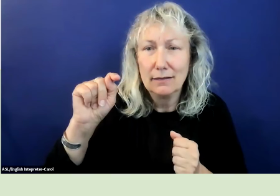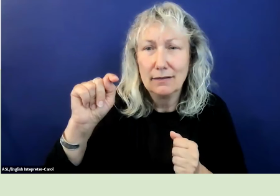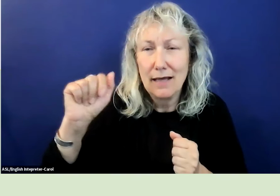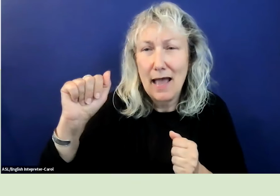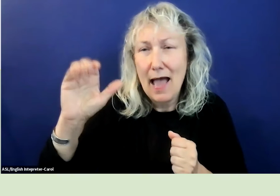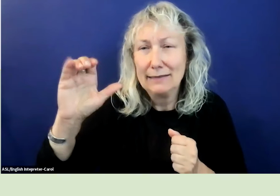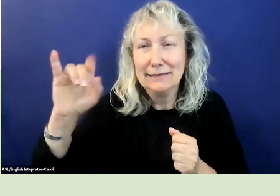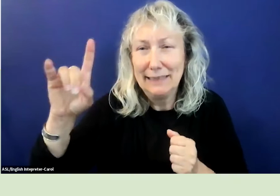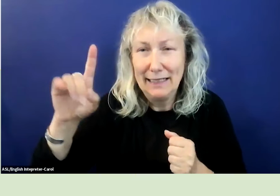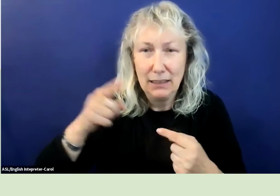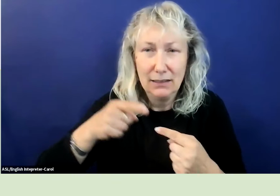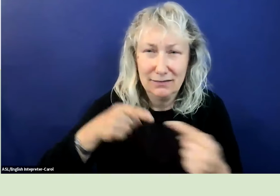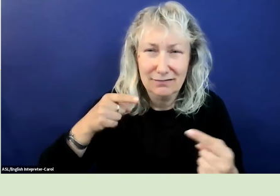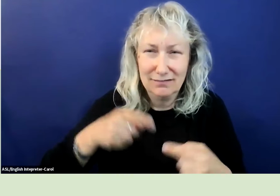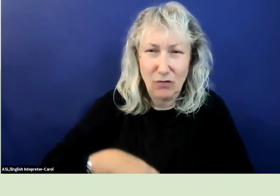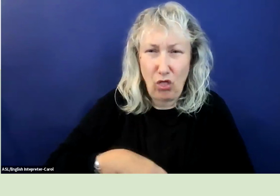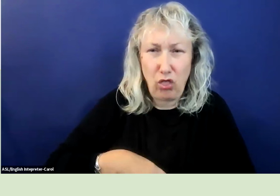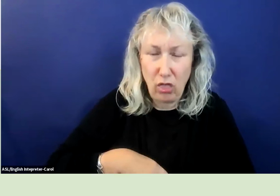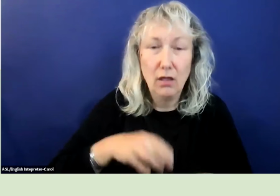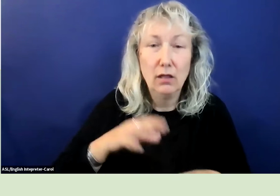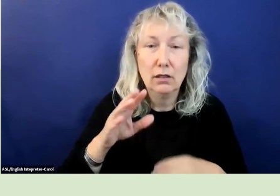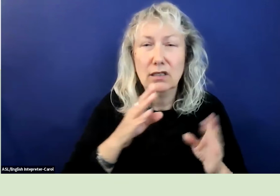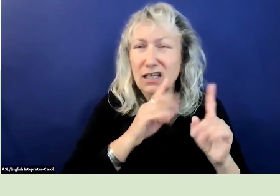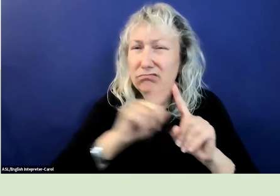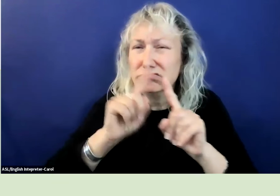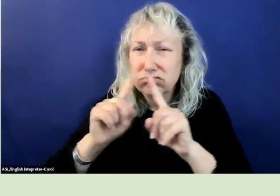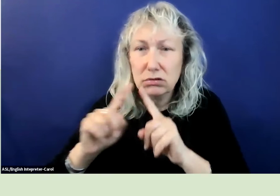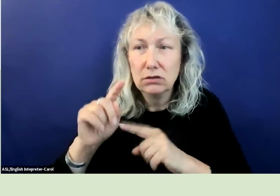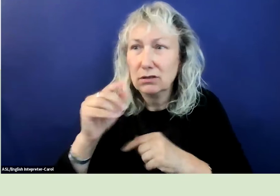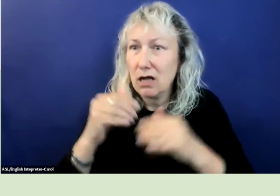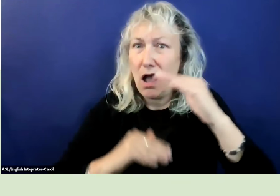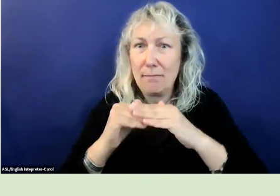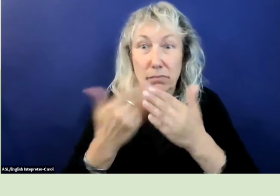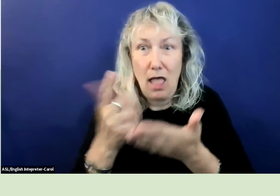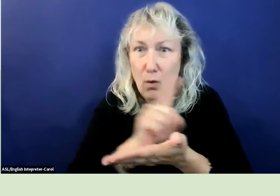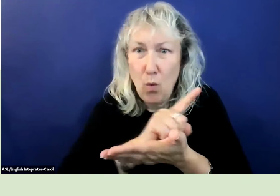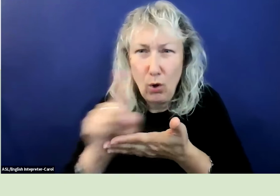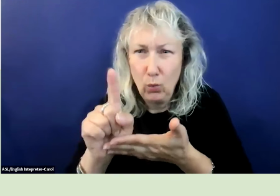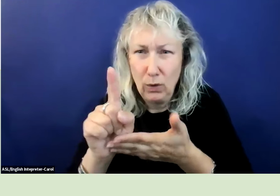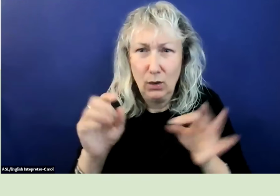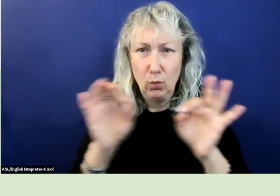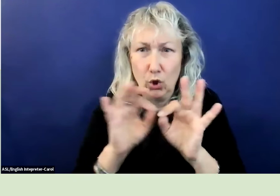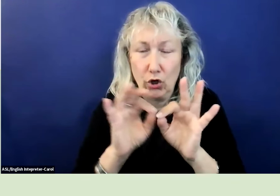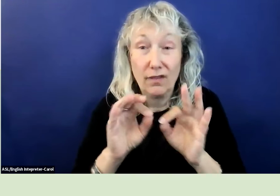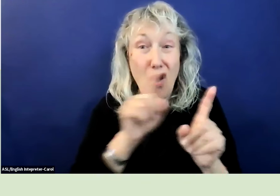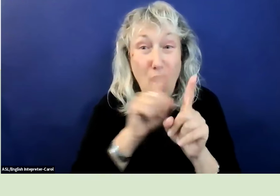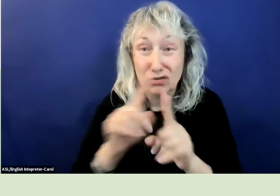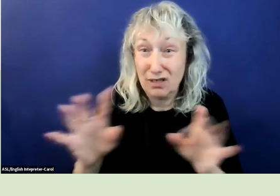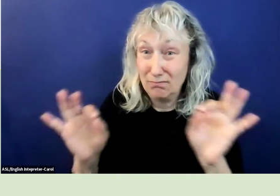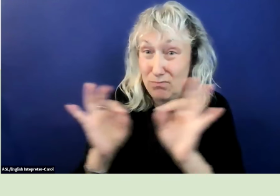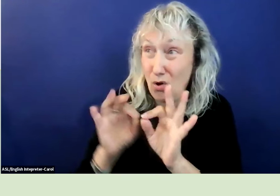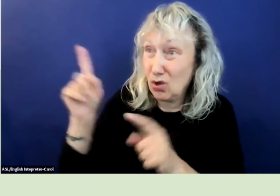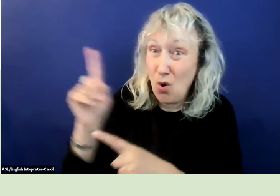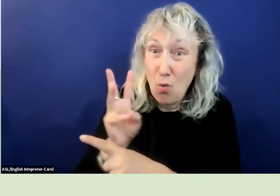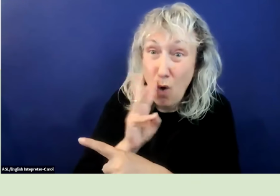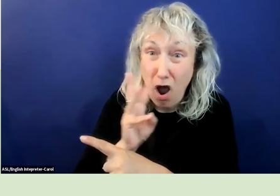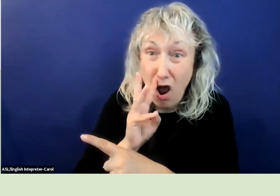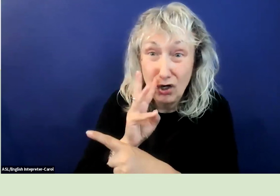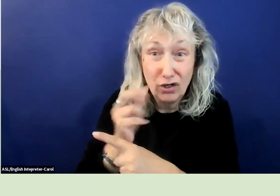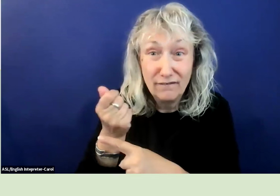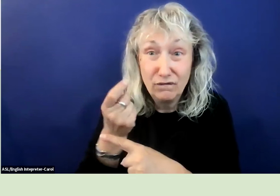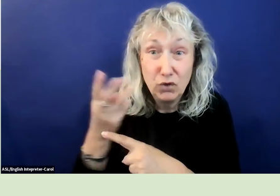medication over the counter. I also included, we must freeze a bottled water, one to